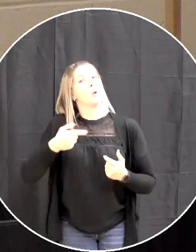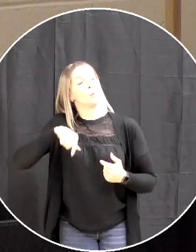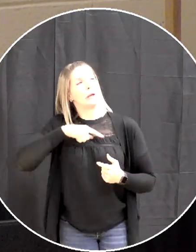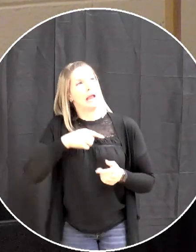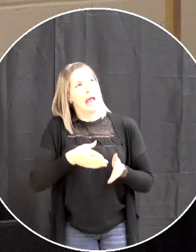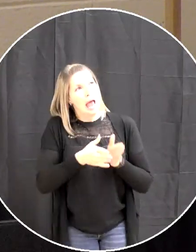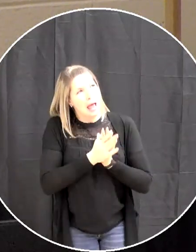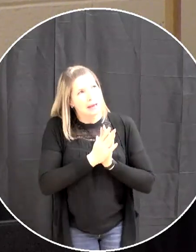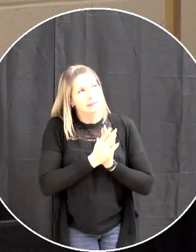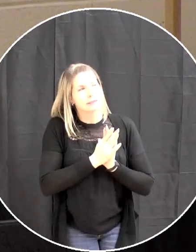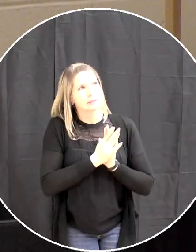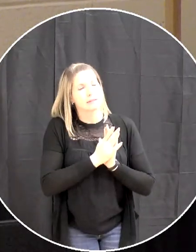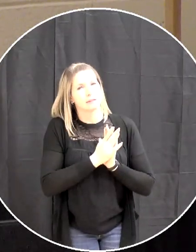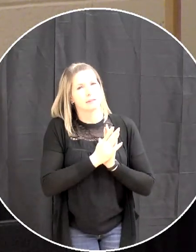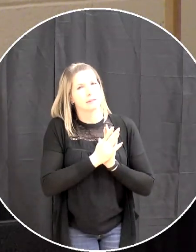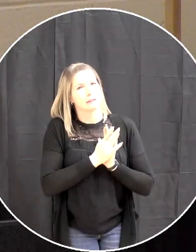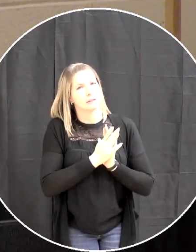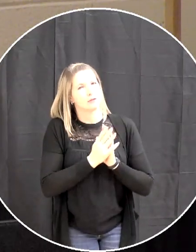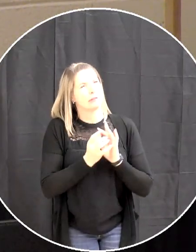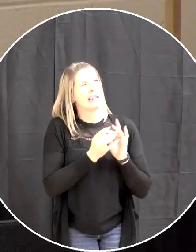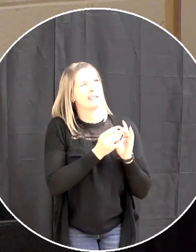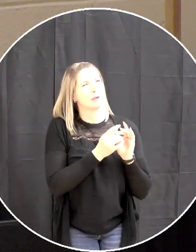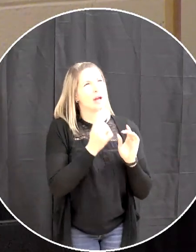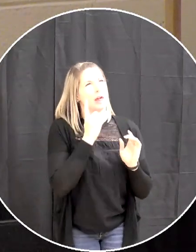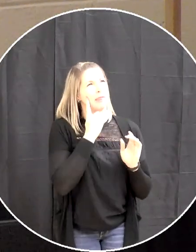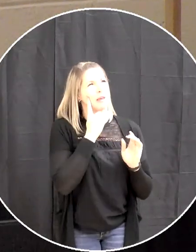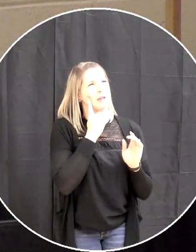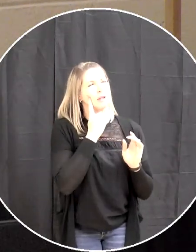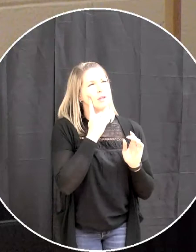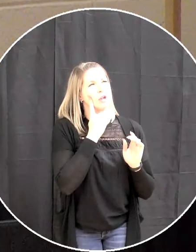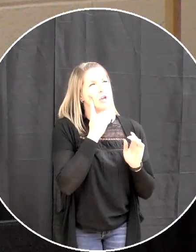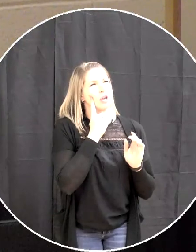questions surrounding, for example, there was a revision to the checklist.